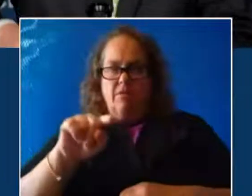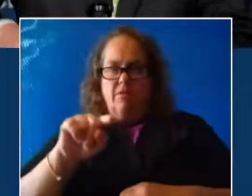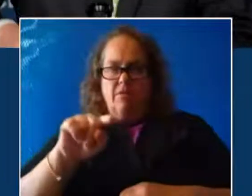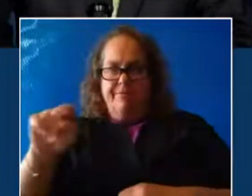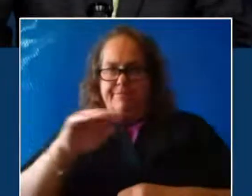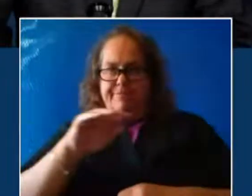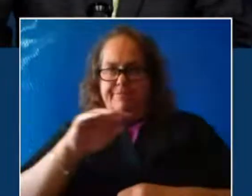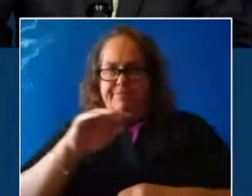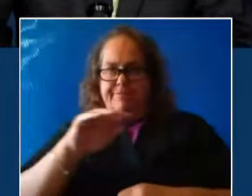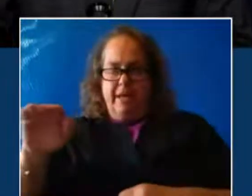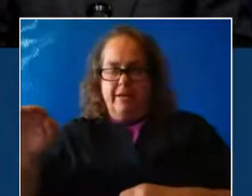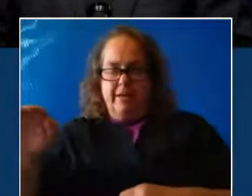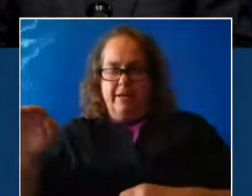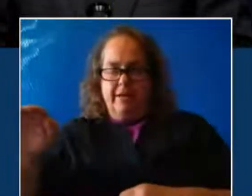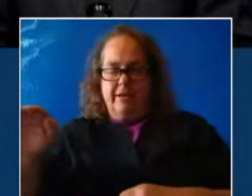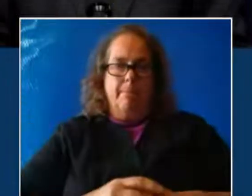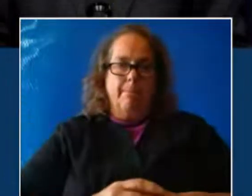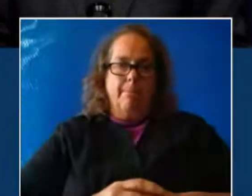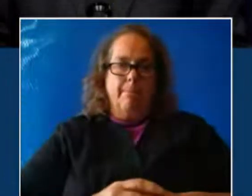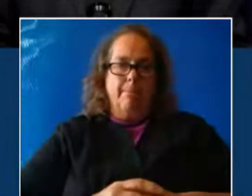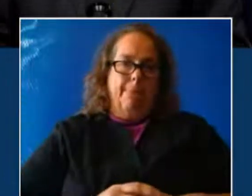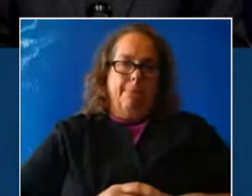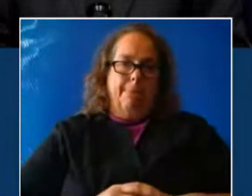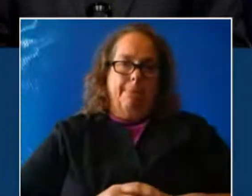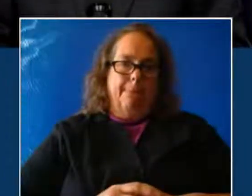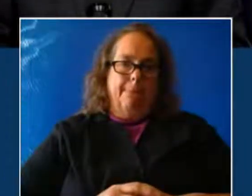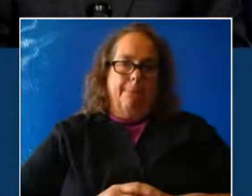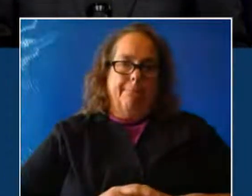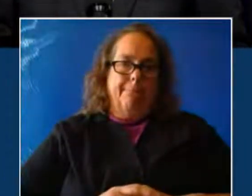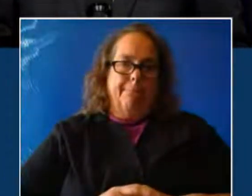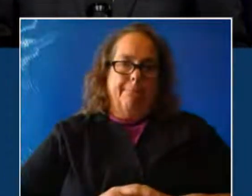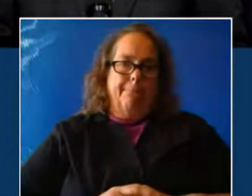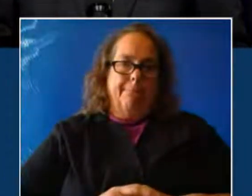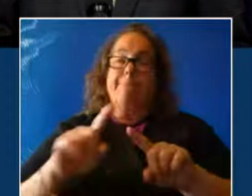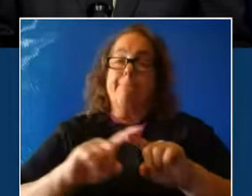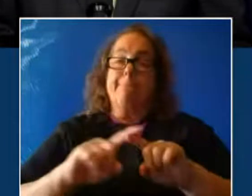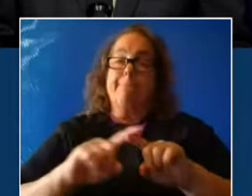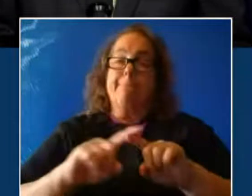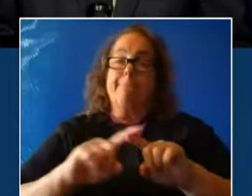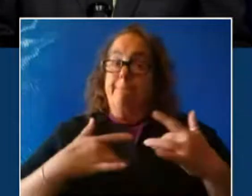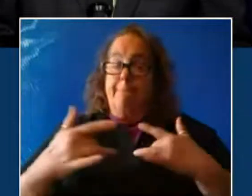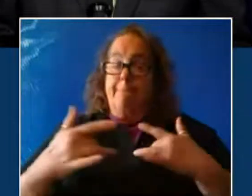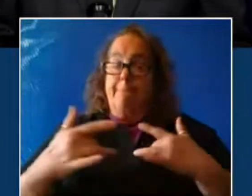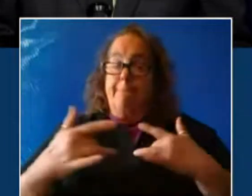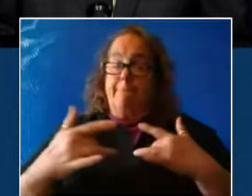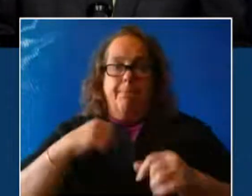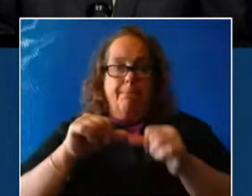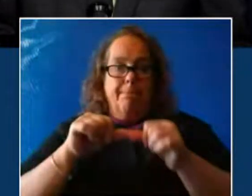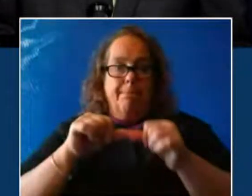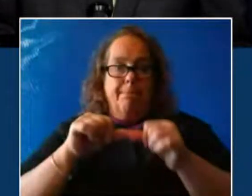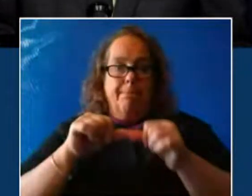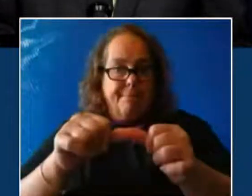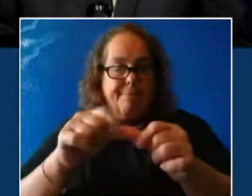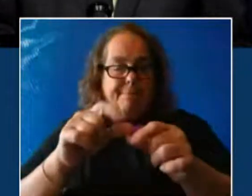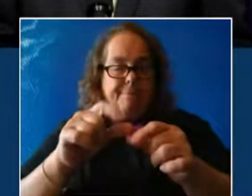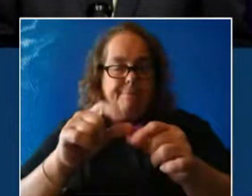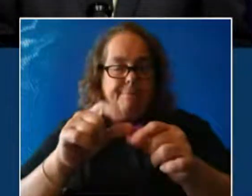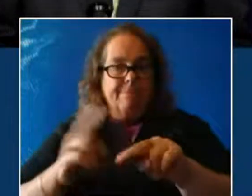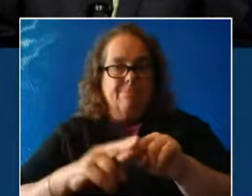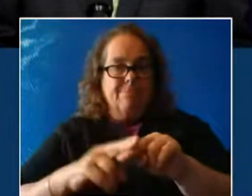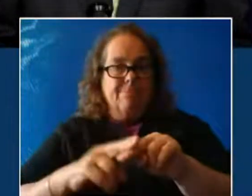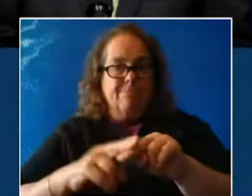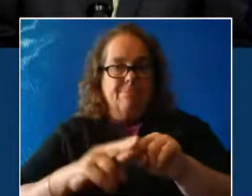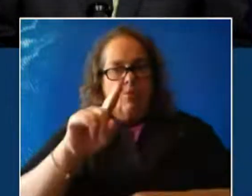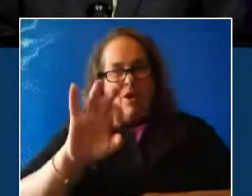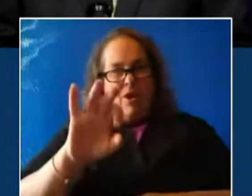Variants of concern in Kentucky, they continue to increase. Now 179 total variants of concern,